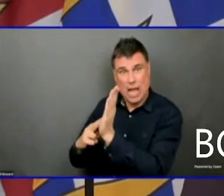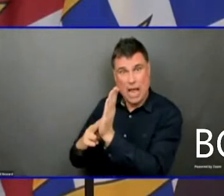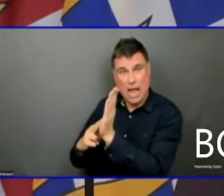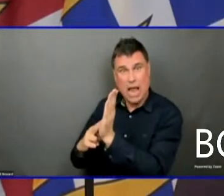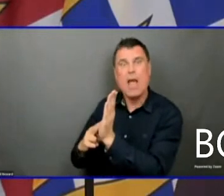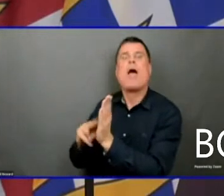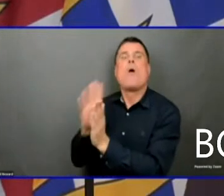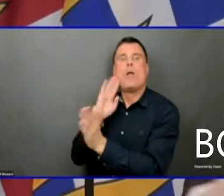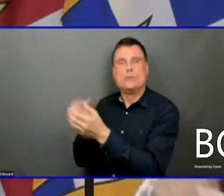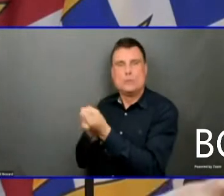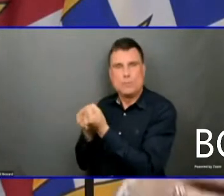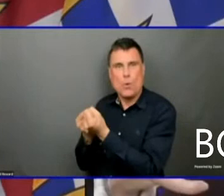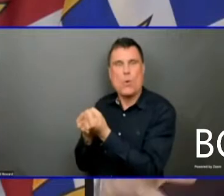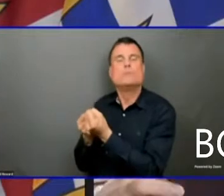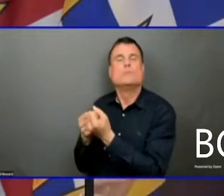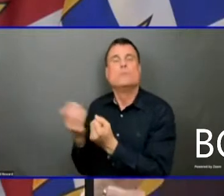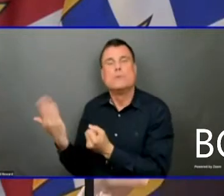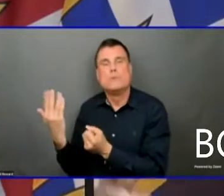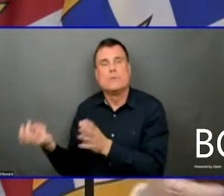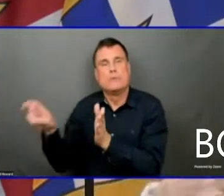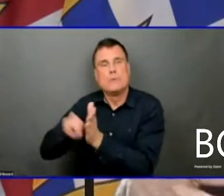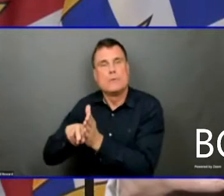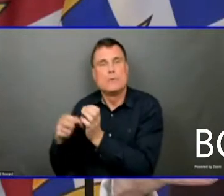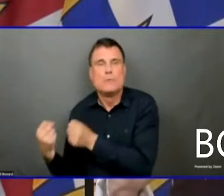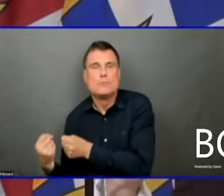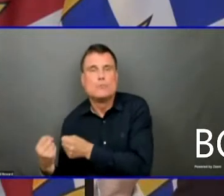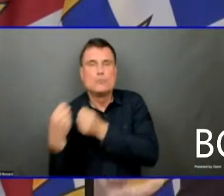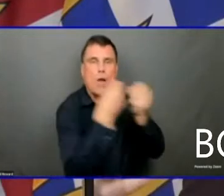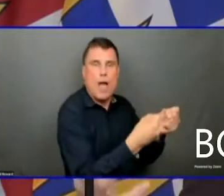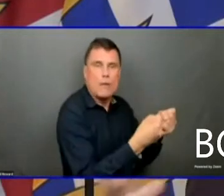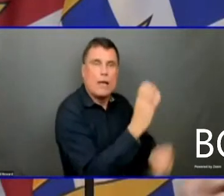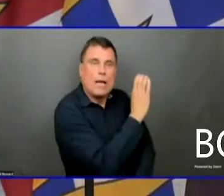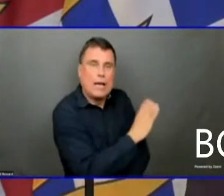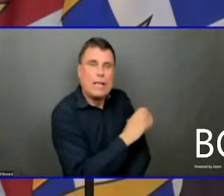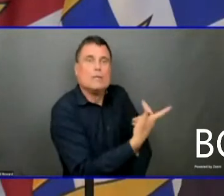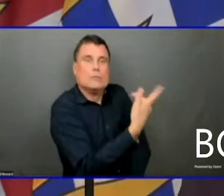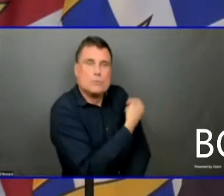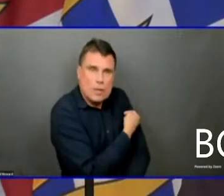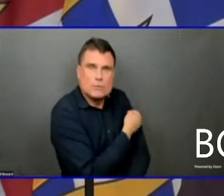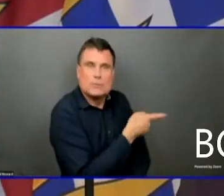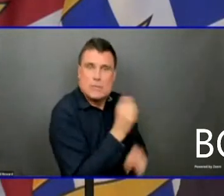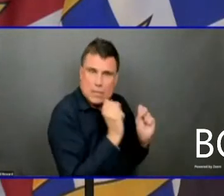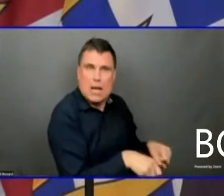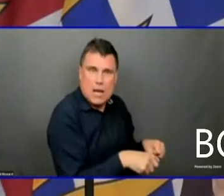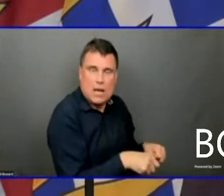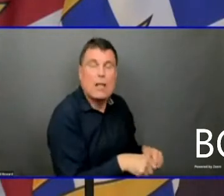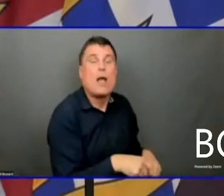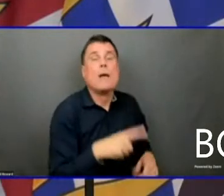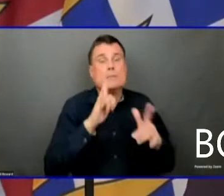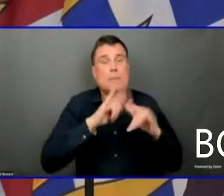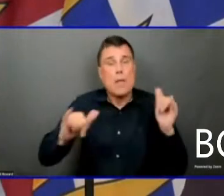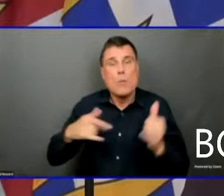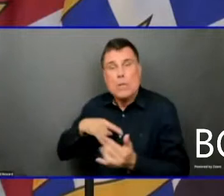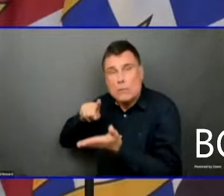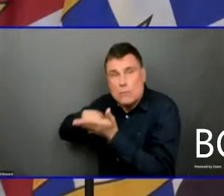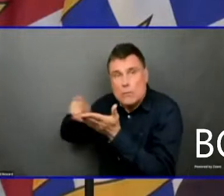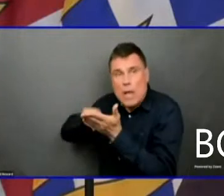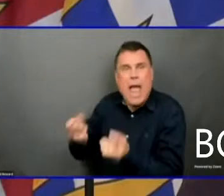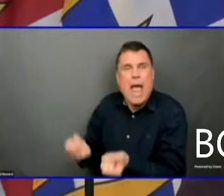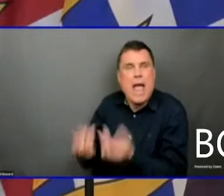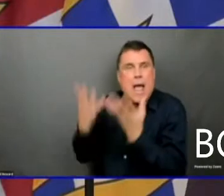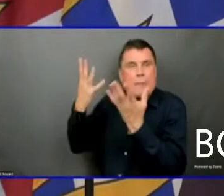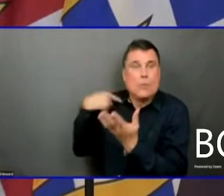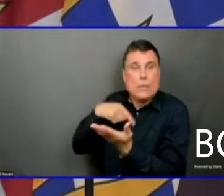many different ways where we can bring vaccine to people as we have more and more vaccine available. And one of the things that we're